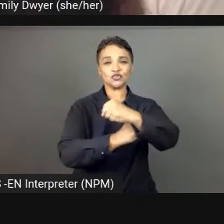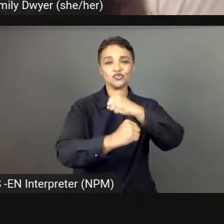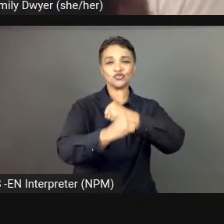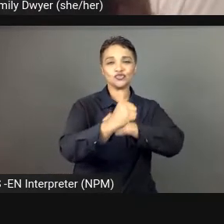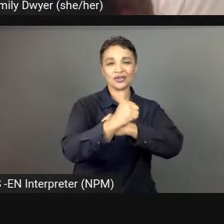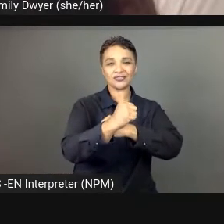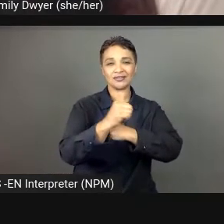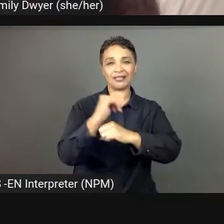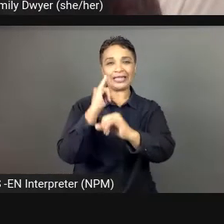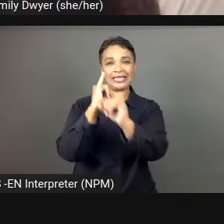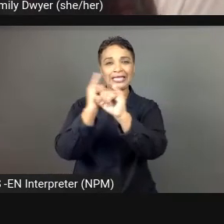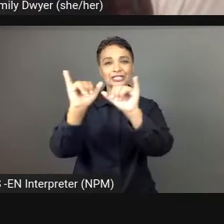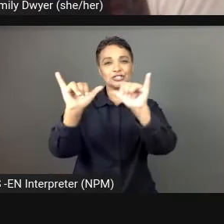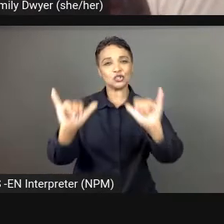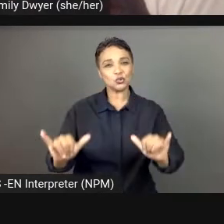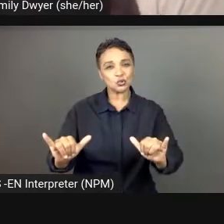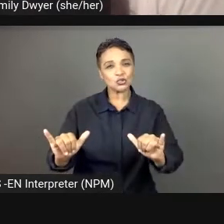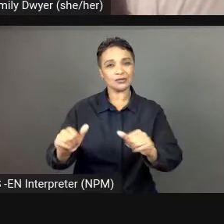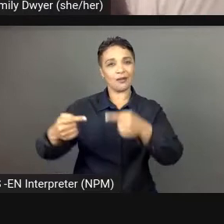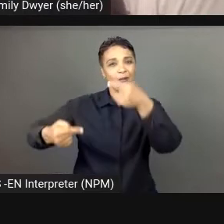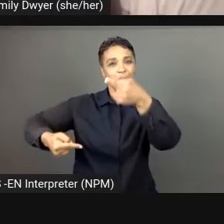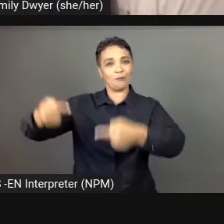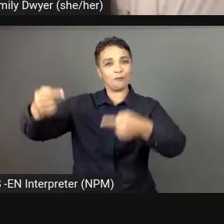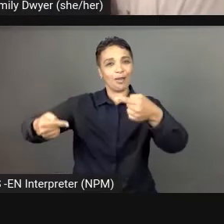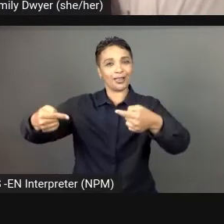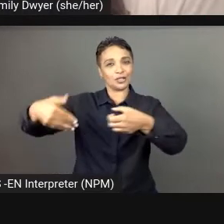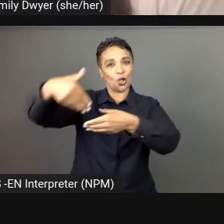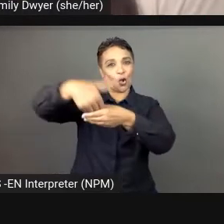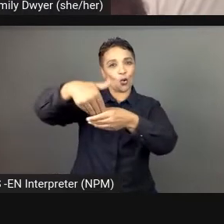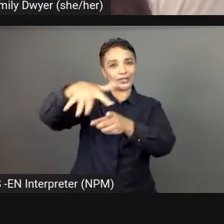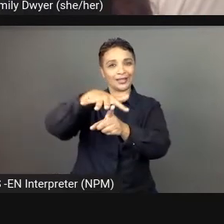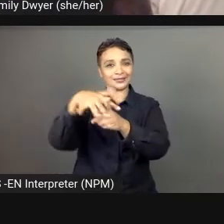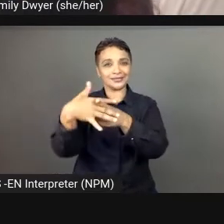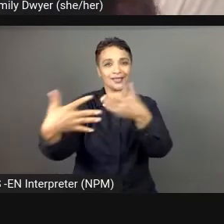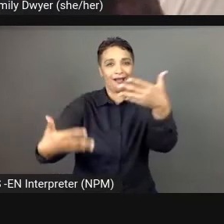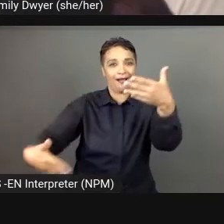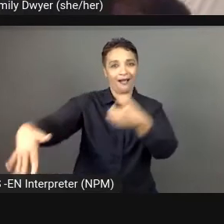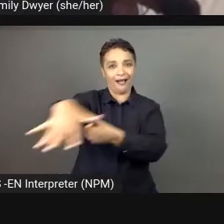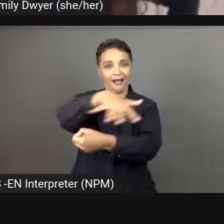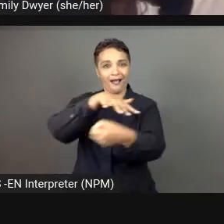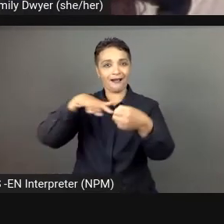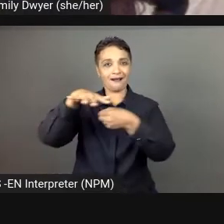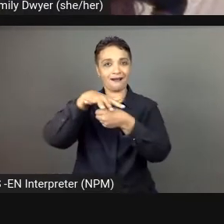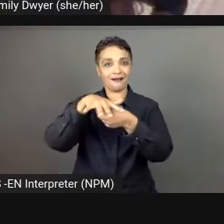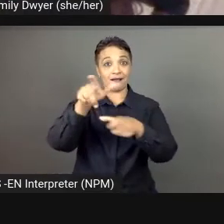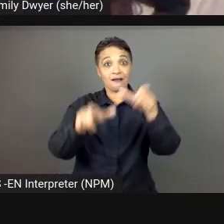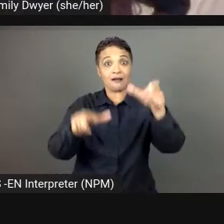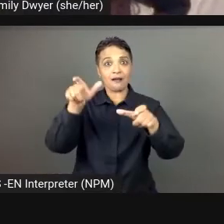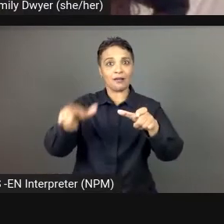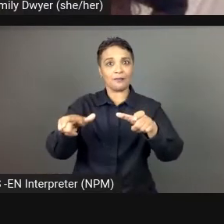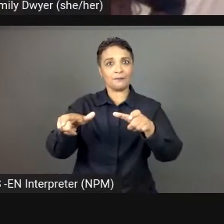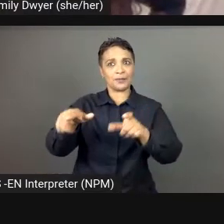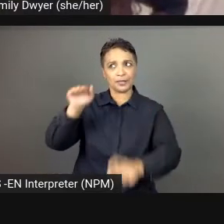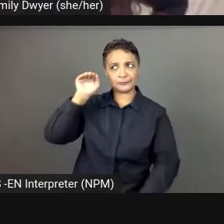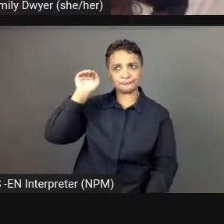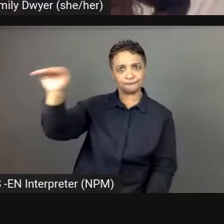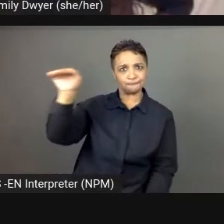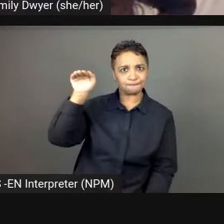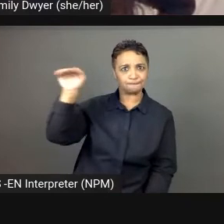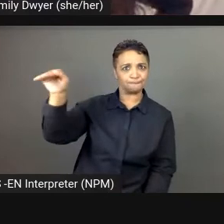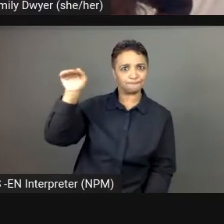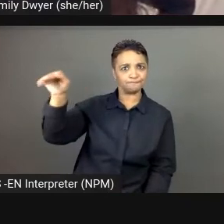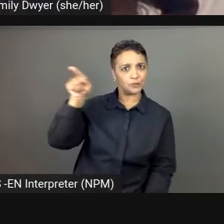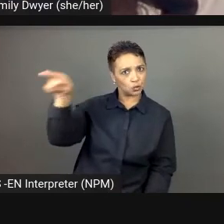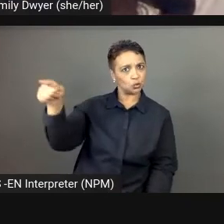and political context in which we have to push people into difficult places related to accountability, and